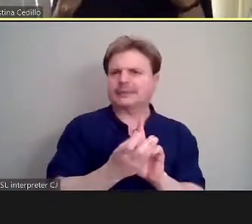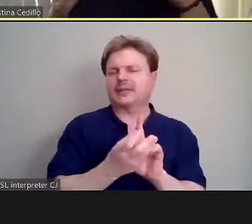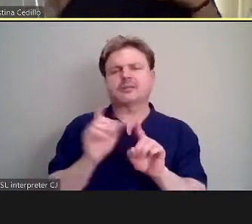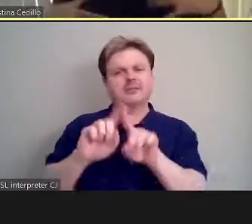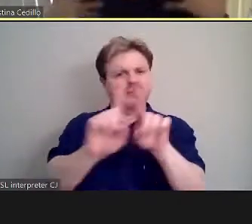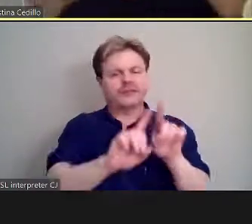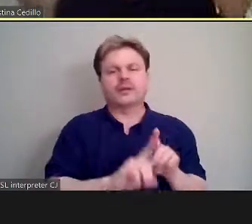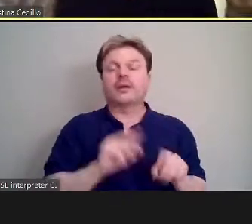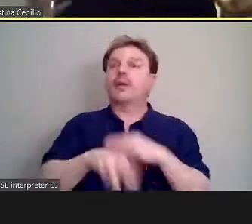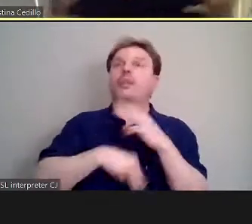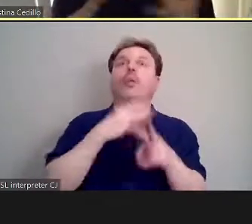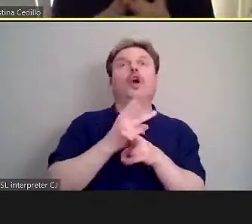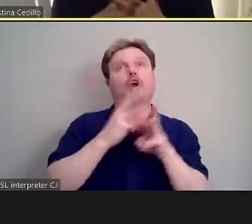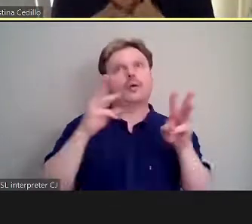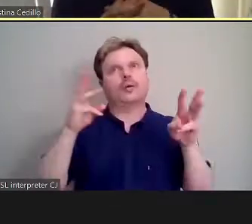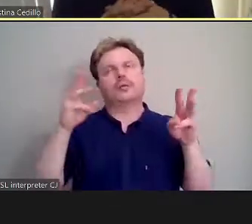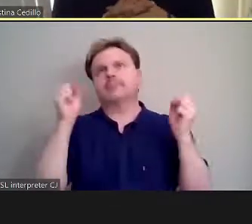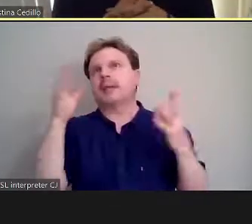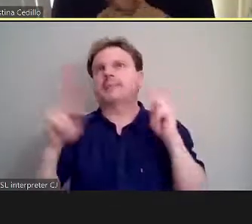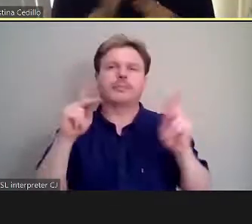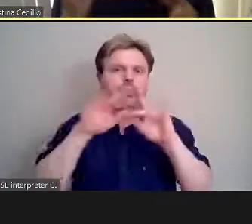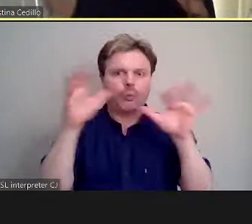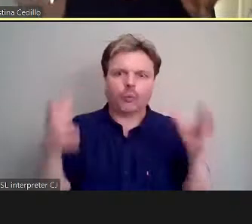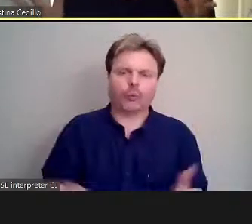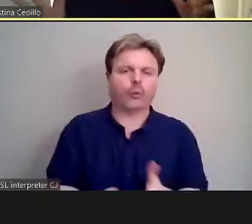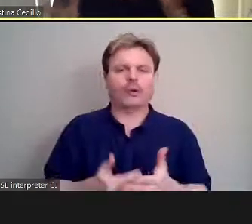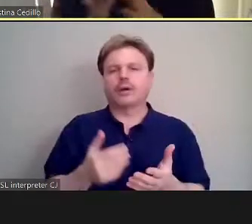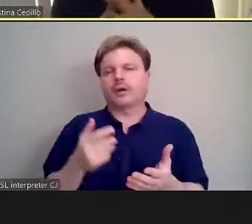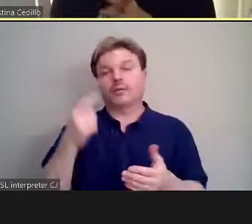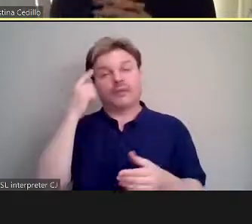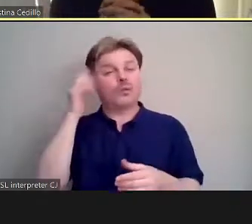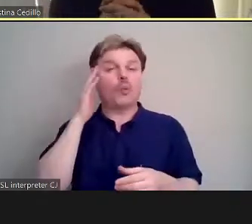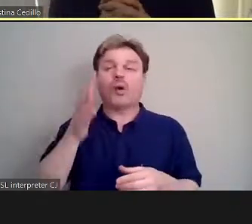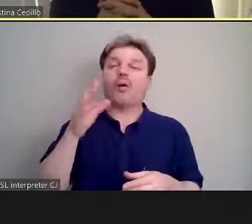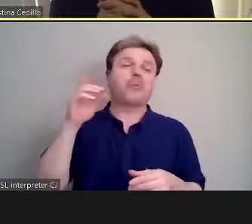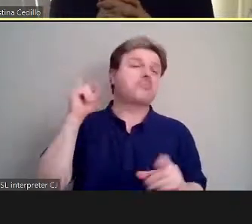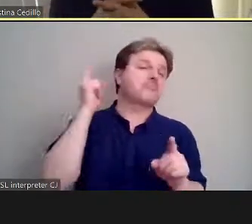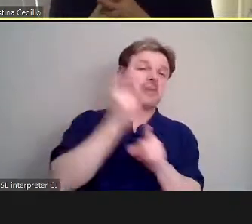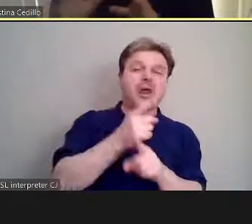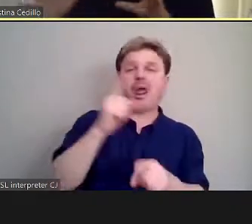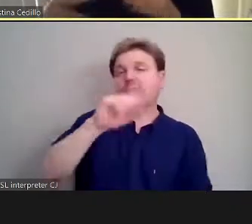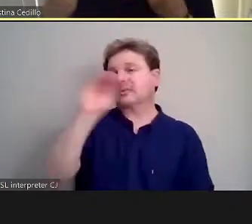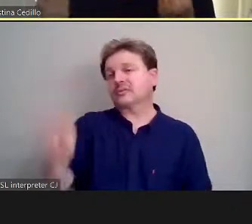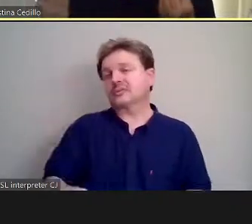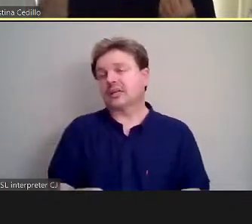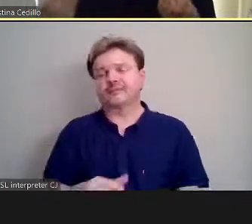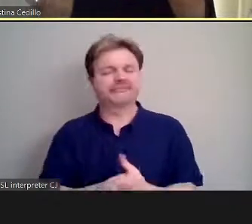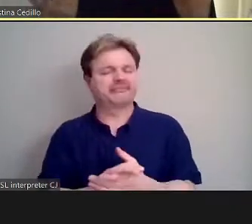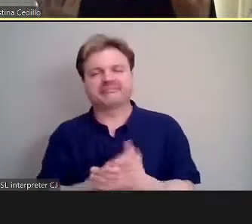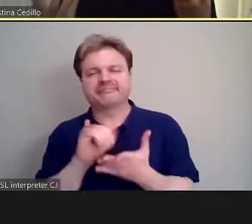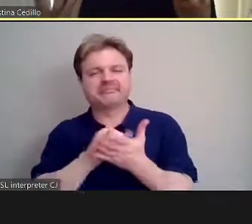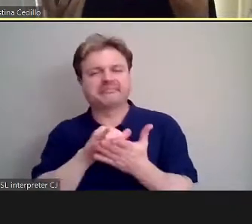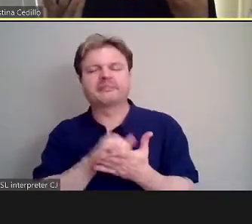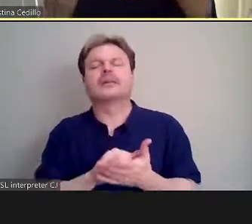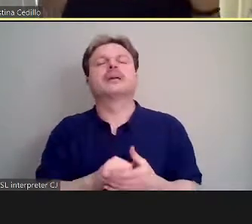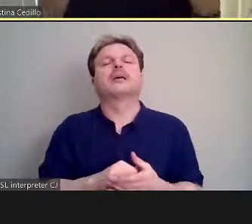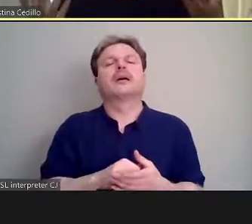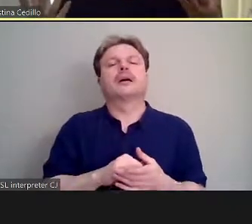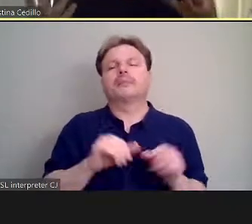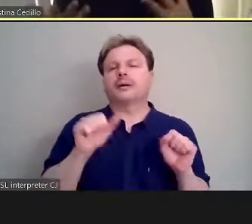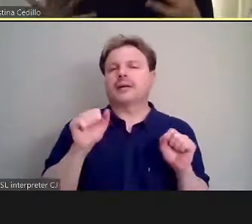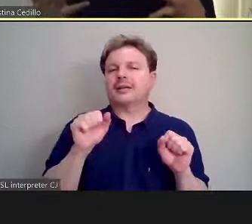cannot necessarily think we're going to get it right 100% of the time, but we can definitely reorient